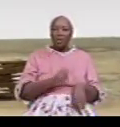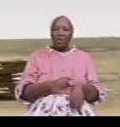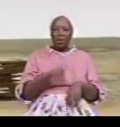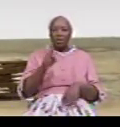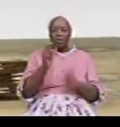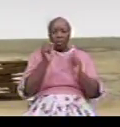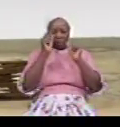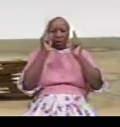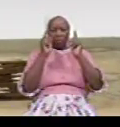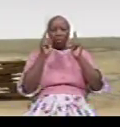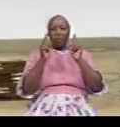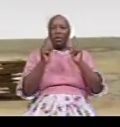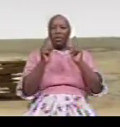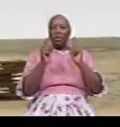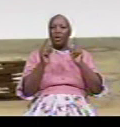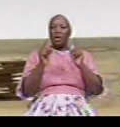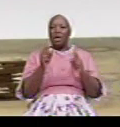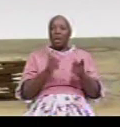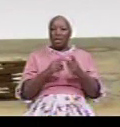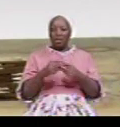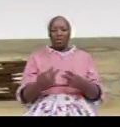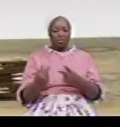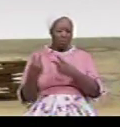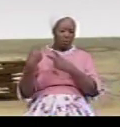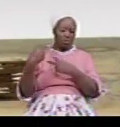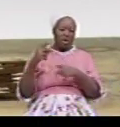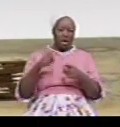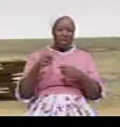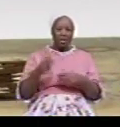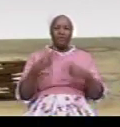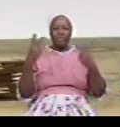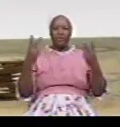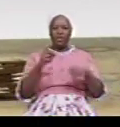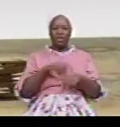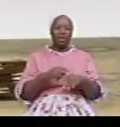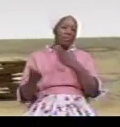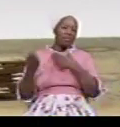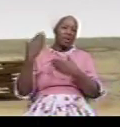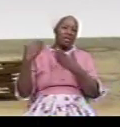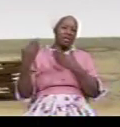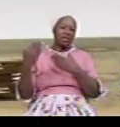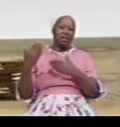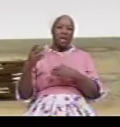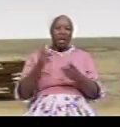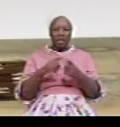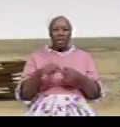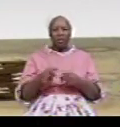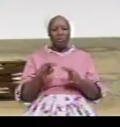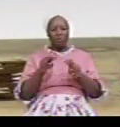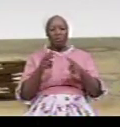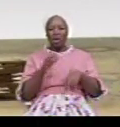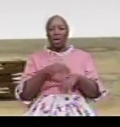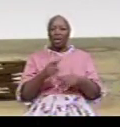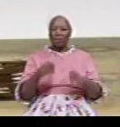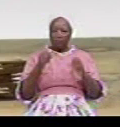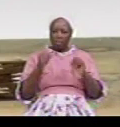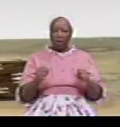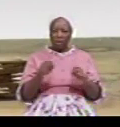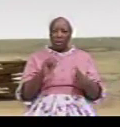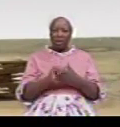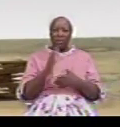up, and you look at the victories in the past, and you look at the power that would make